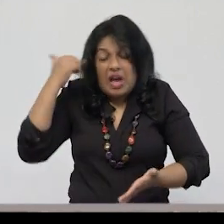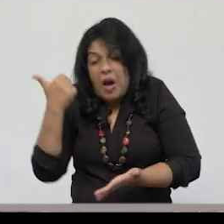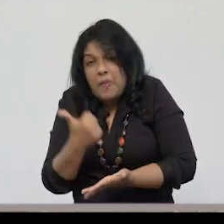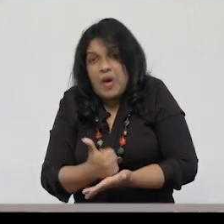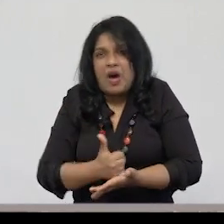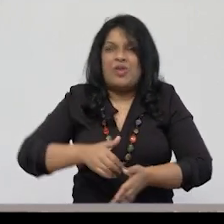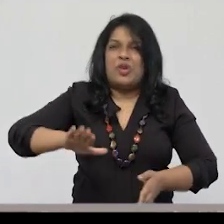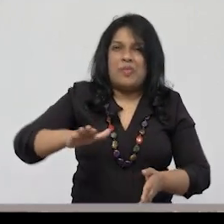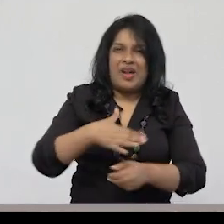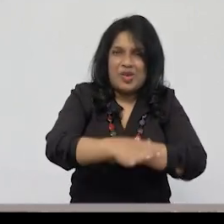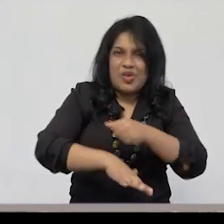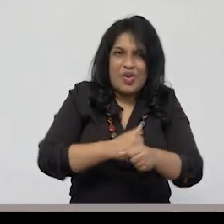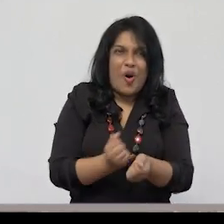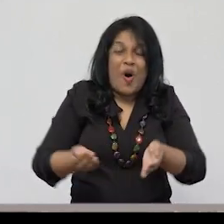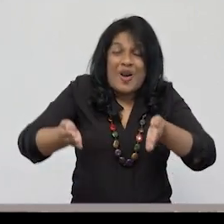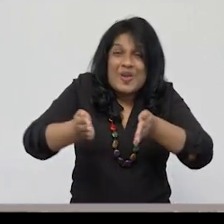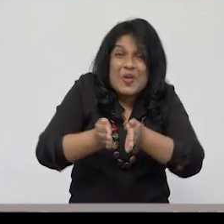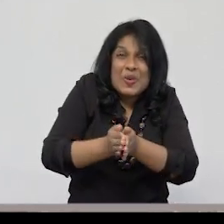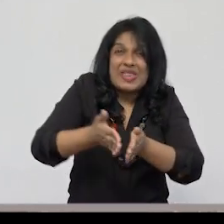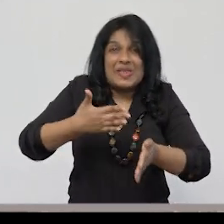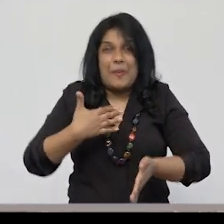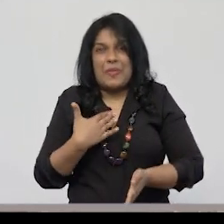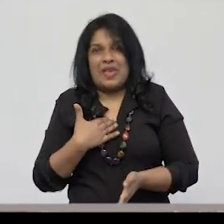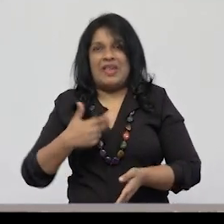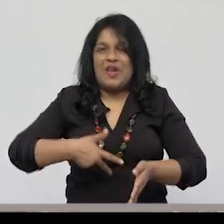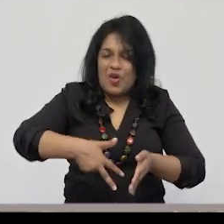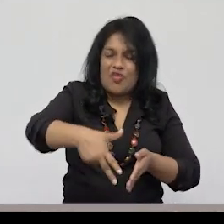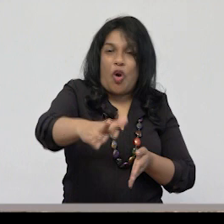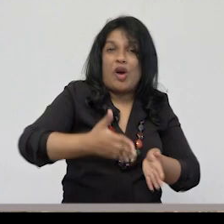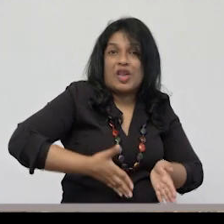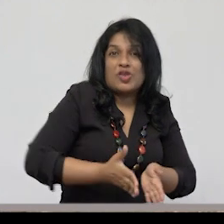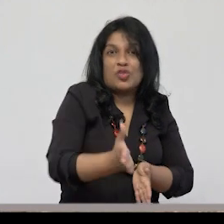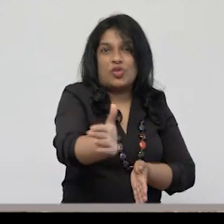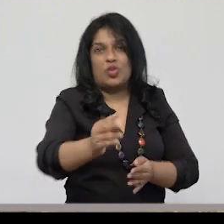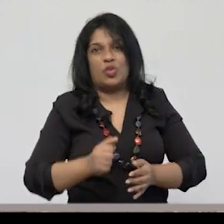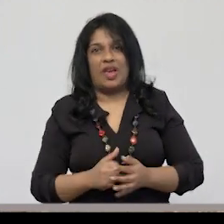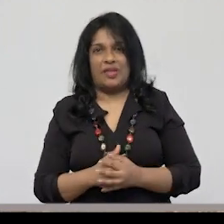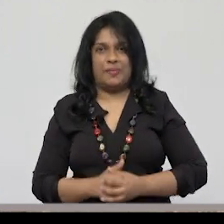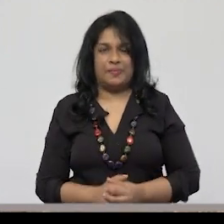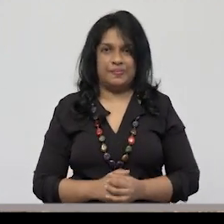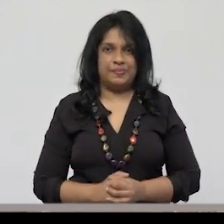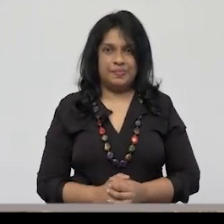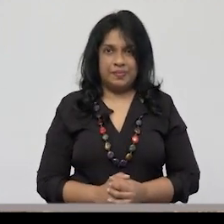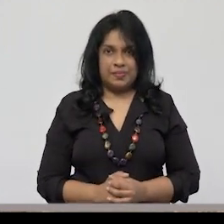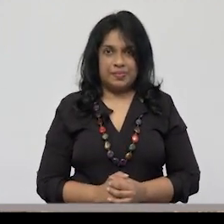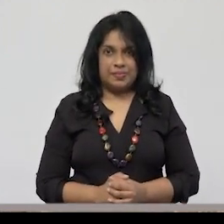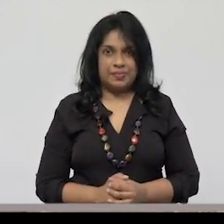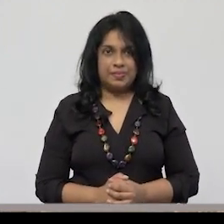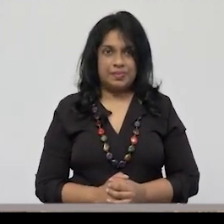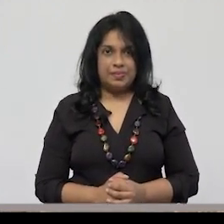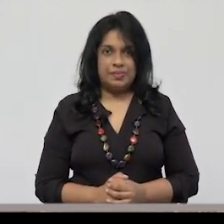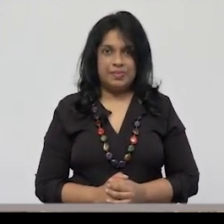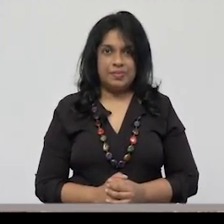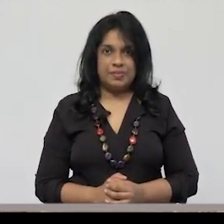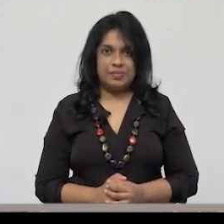go in a cart and pull it along. And I got a real bakki karate there. Right?